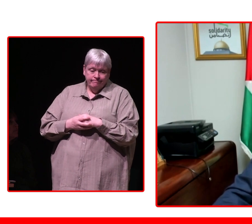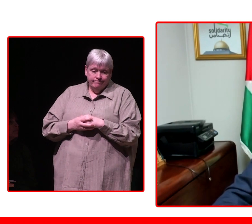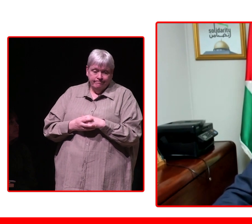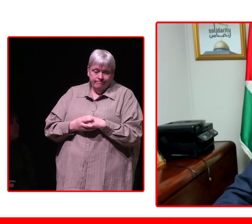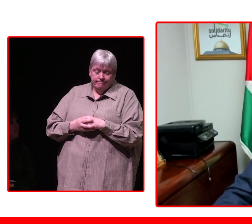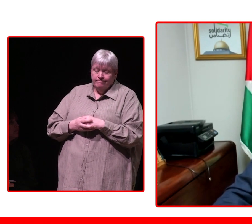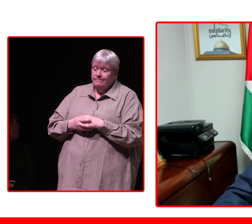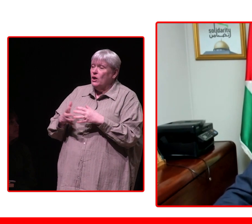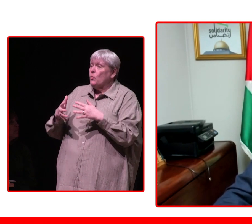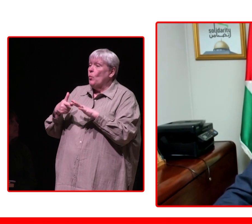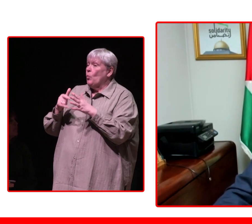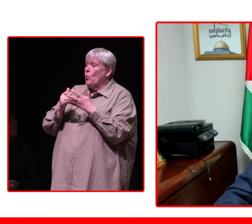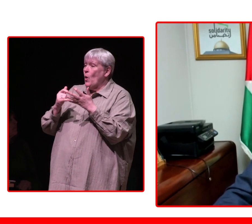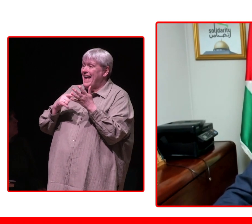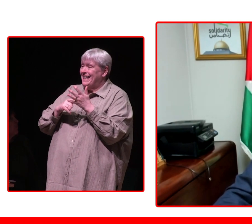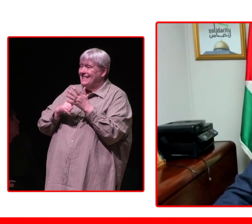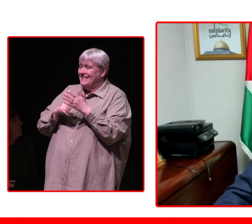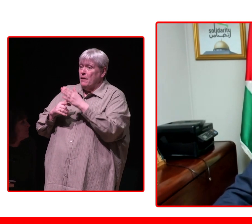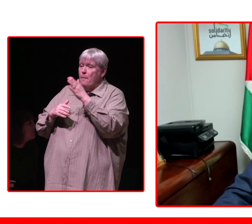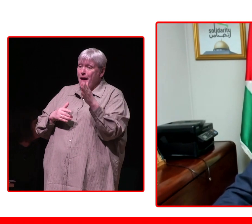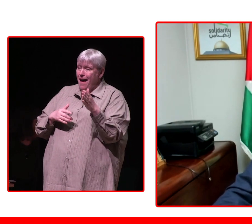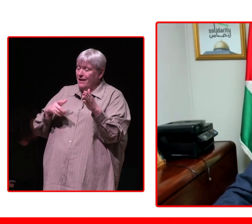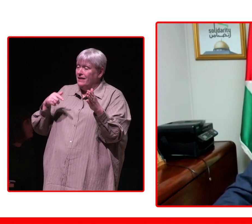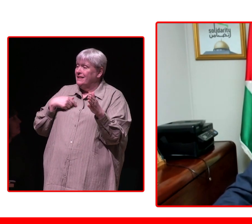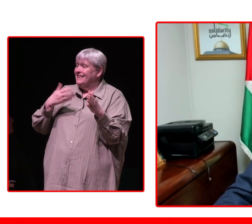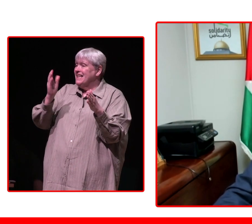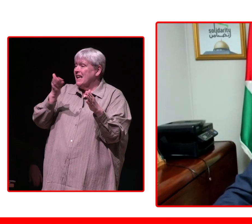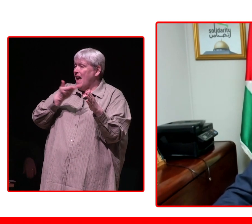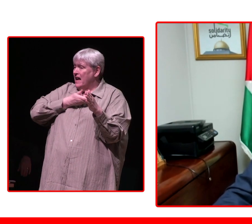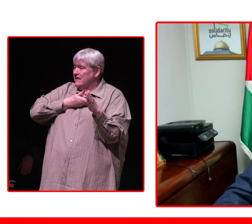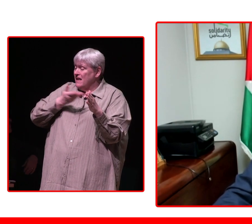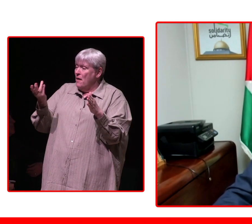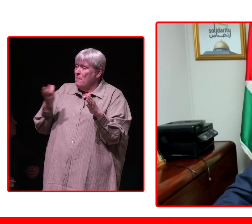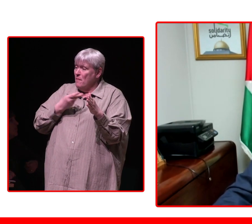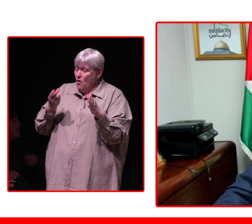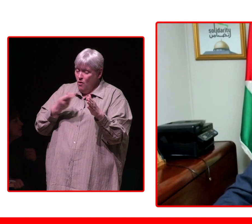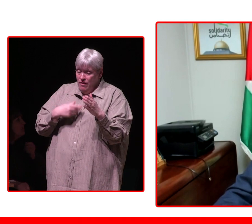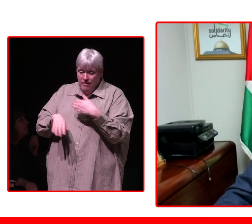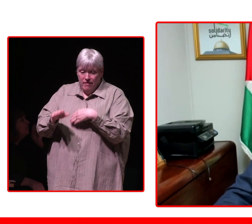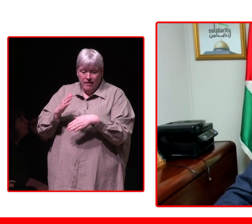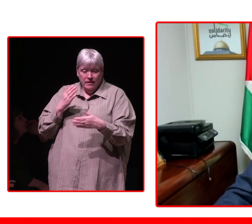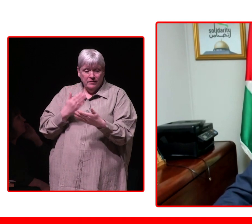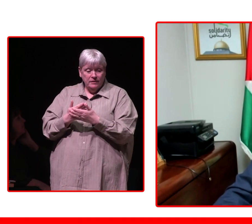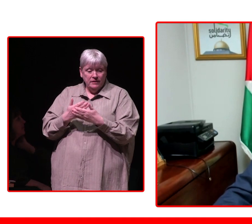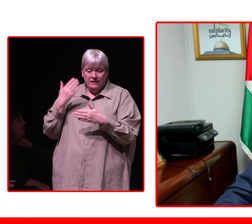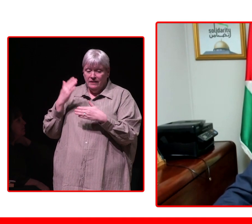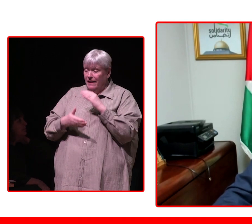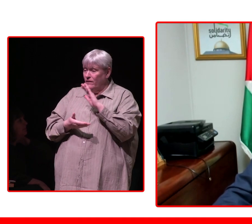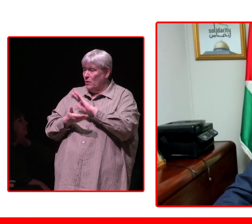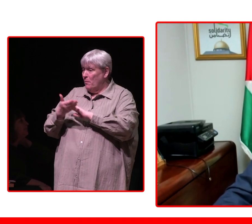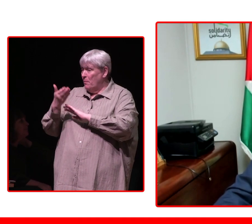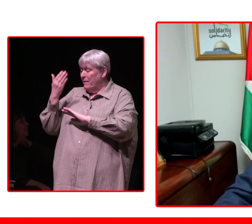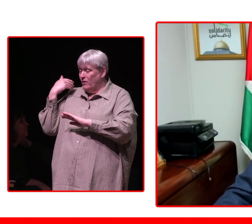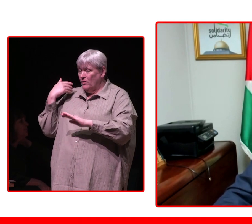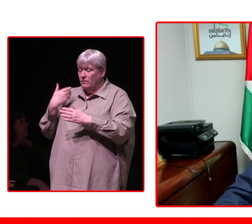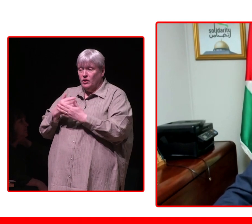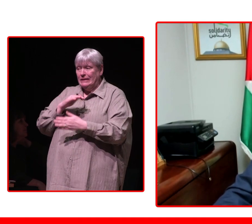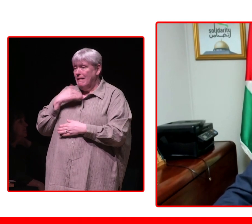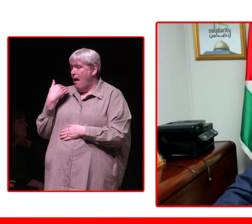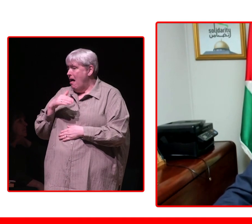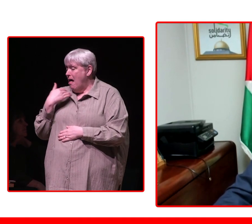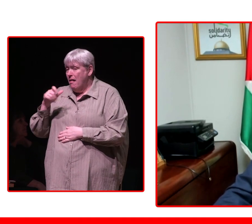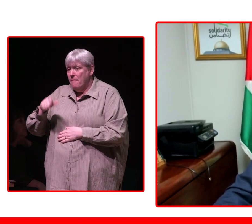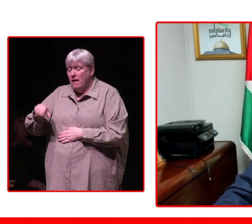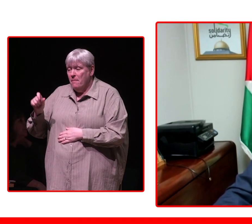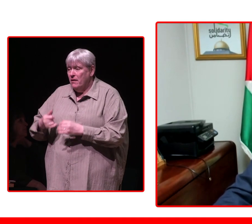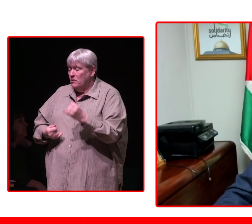Bank and in Gaza. Gaza has been, as you all have been following, subjected to an unprecedented and genocidal onslaught for the